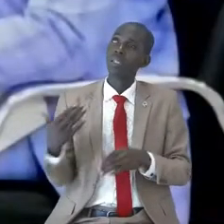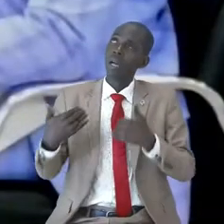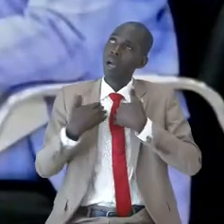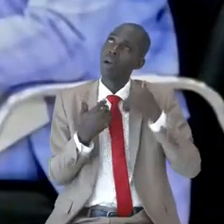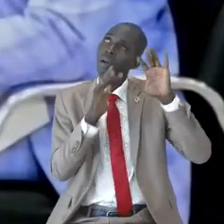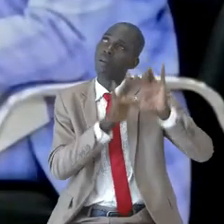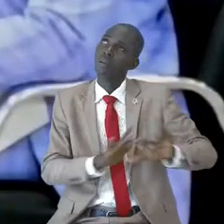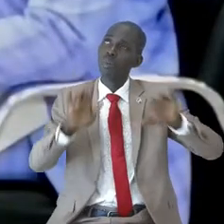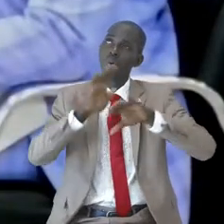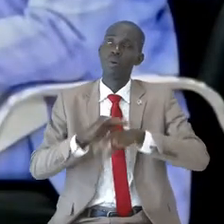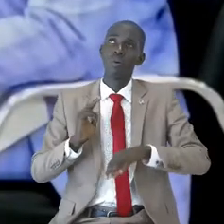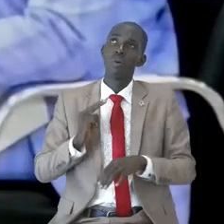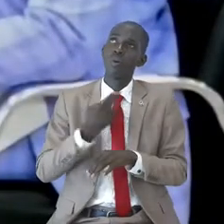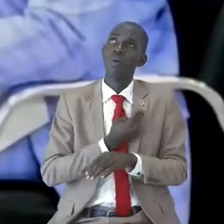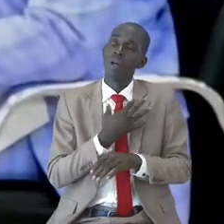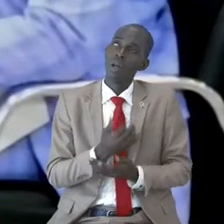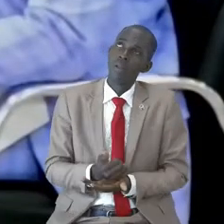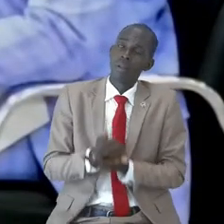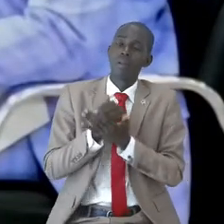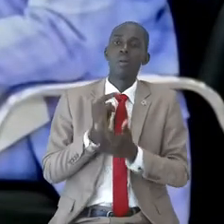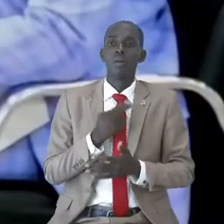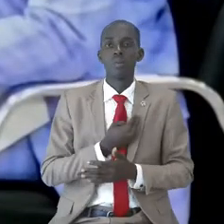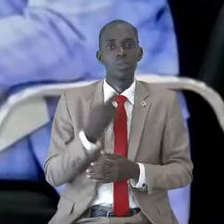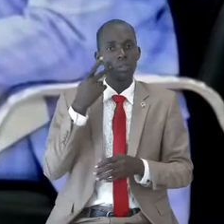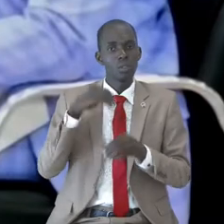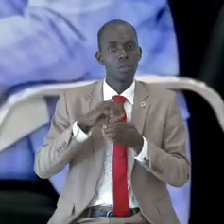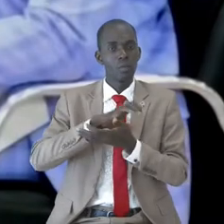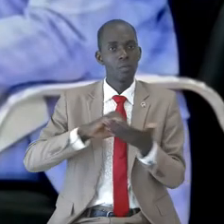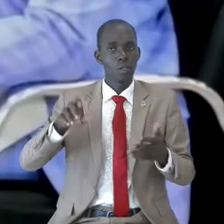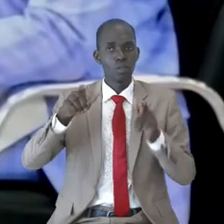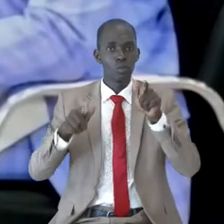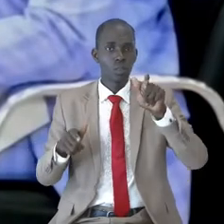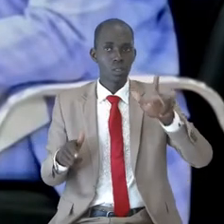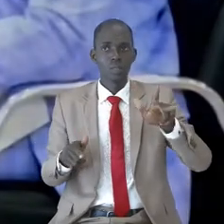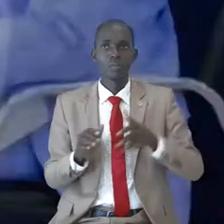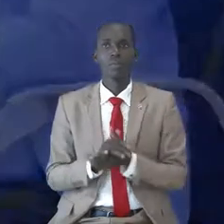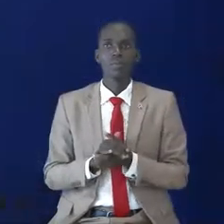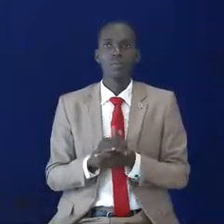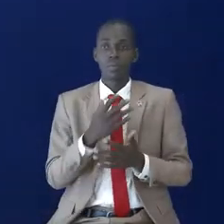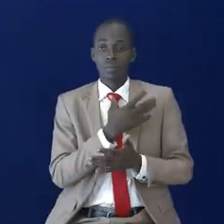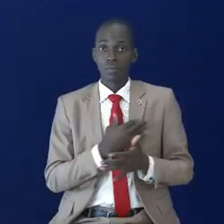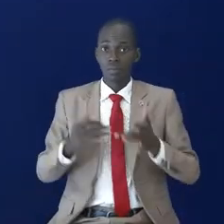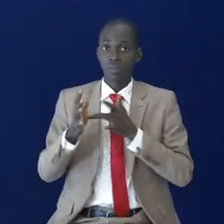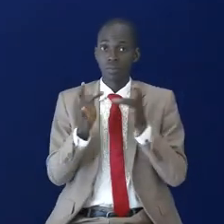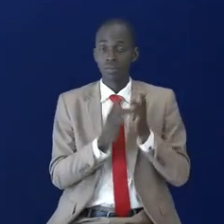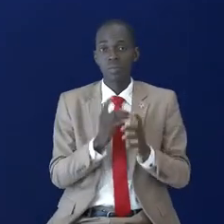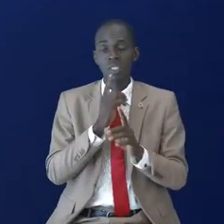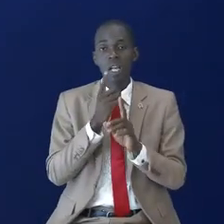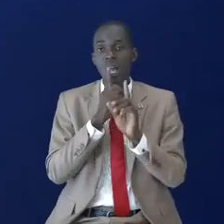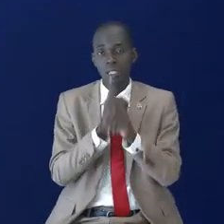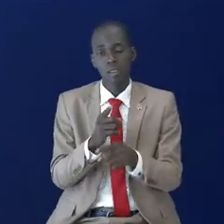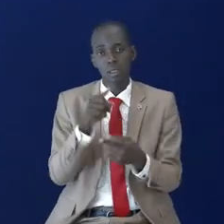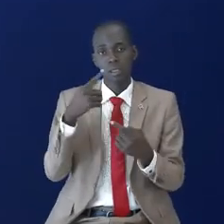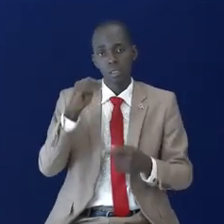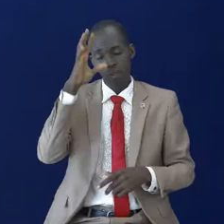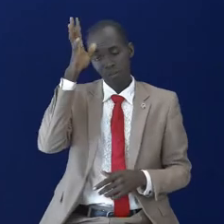compassion on us and help us. Verse 23, and Jesus said unto him,